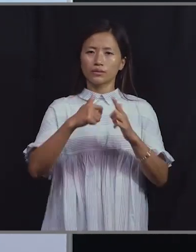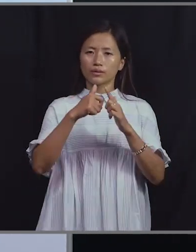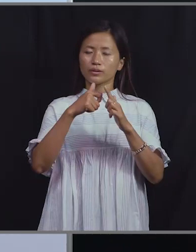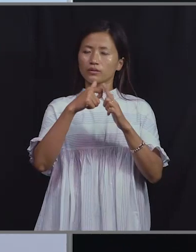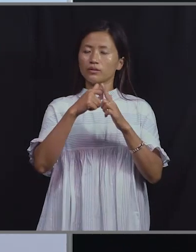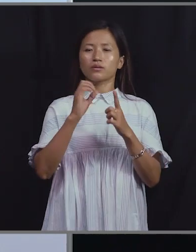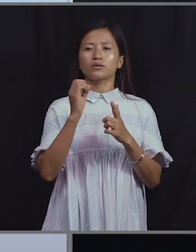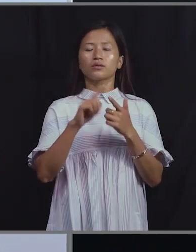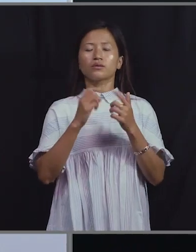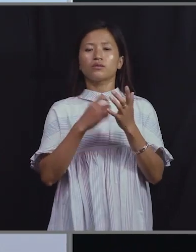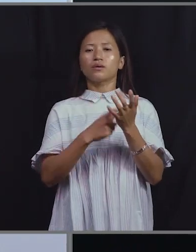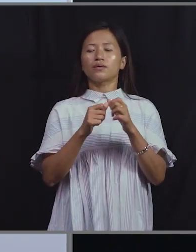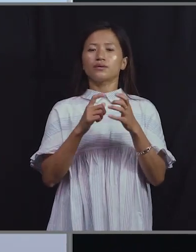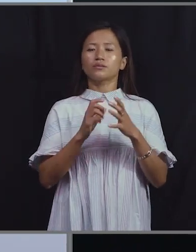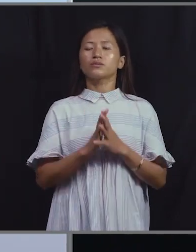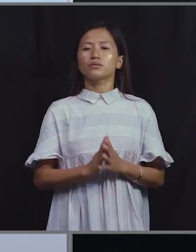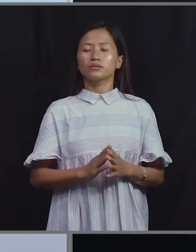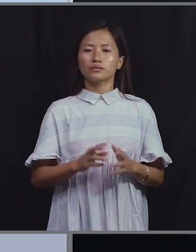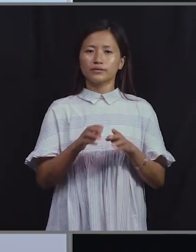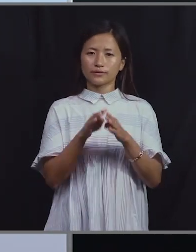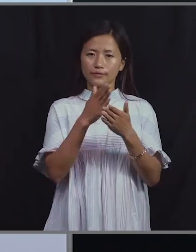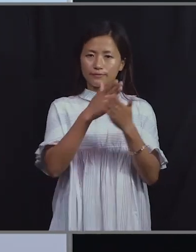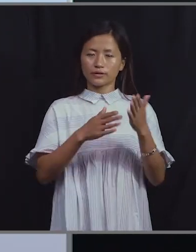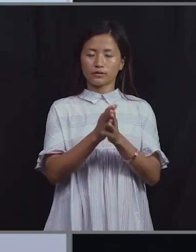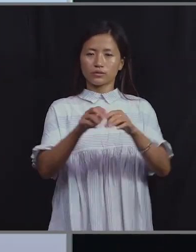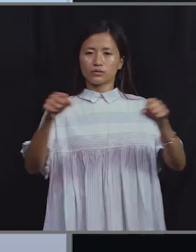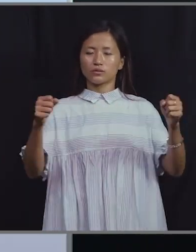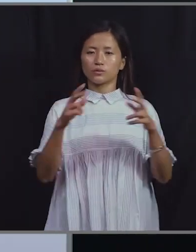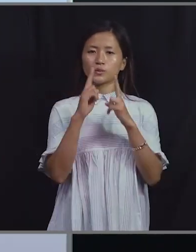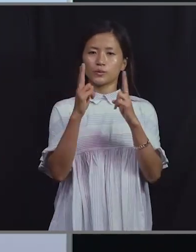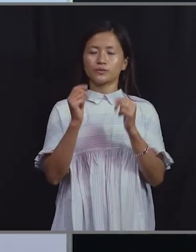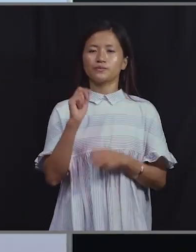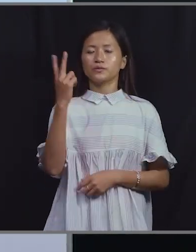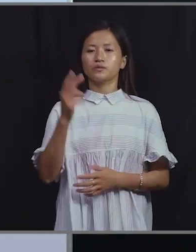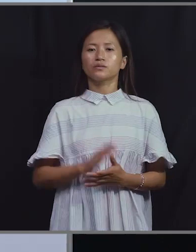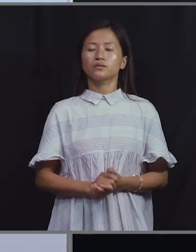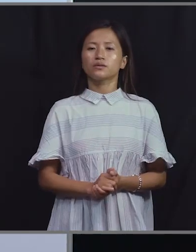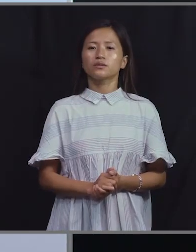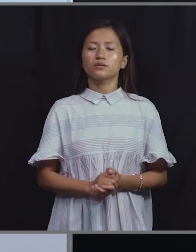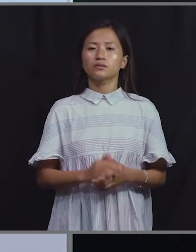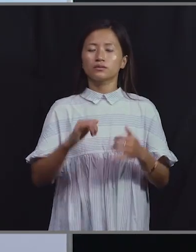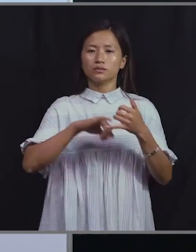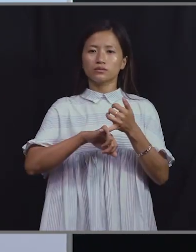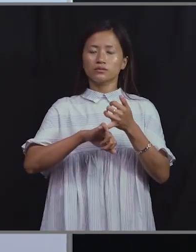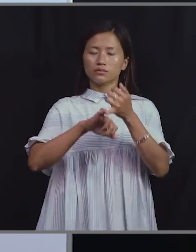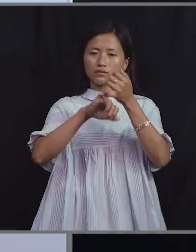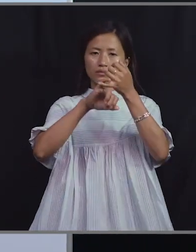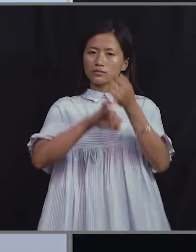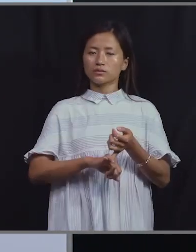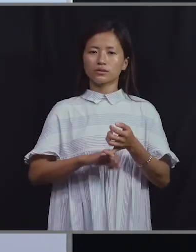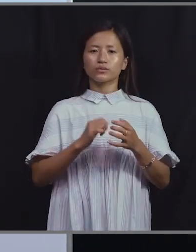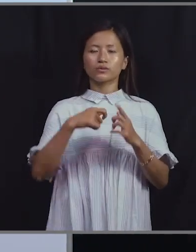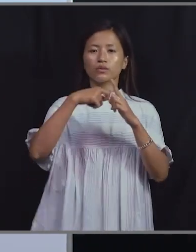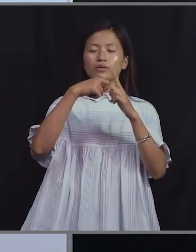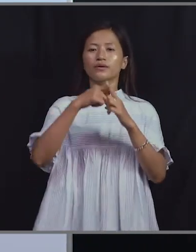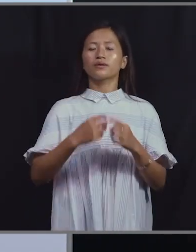to an end. Now she got divided into 2, that is North Korea and South Korea. These 2 divisions came under the